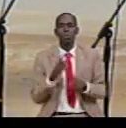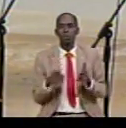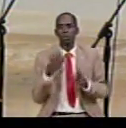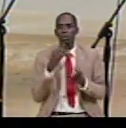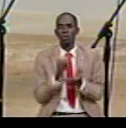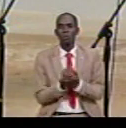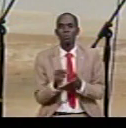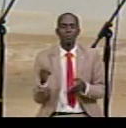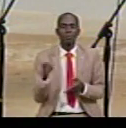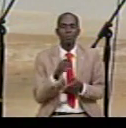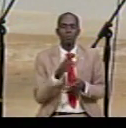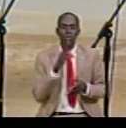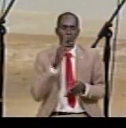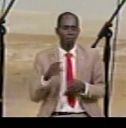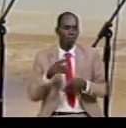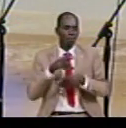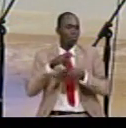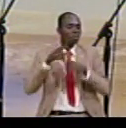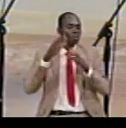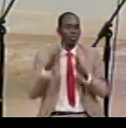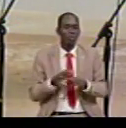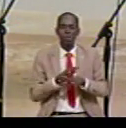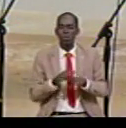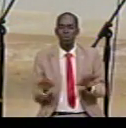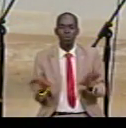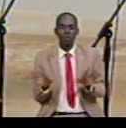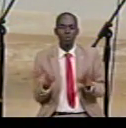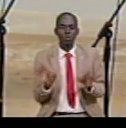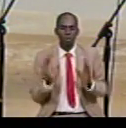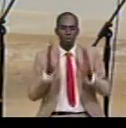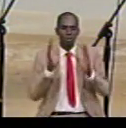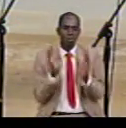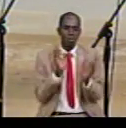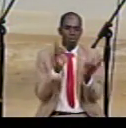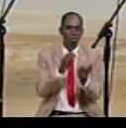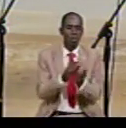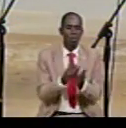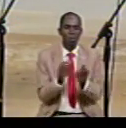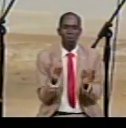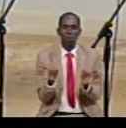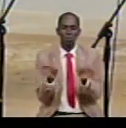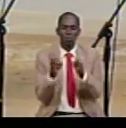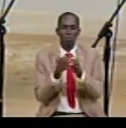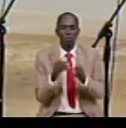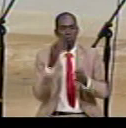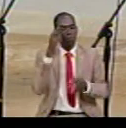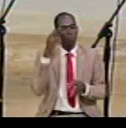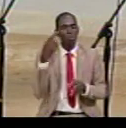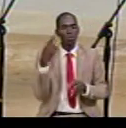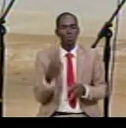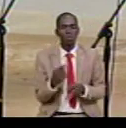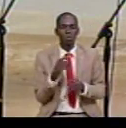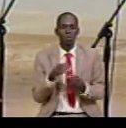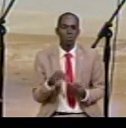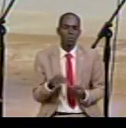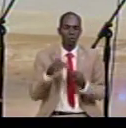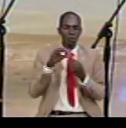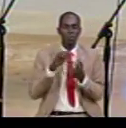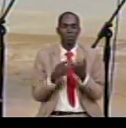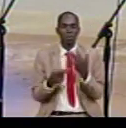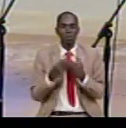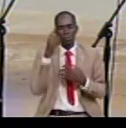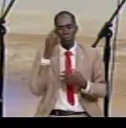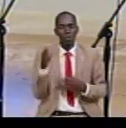professionals forum. And some people say they are the highly placed people, there's IFL program, they don't attend. But Jesus